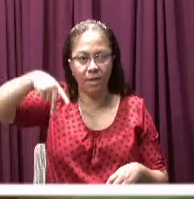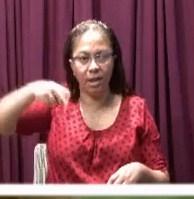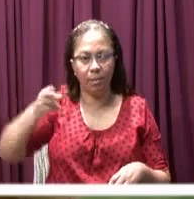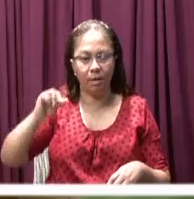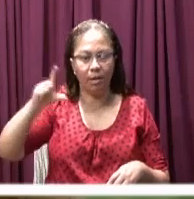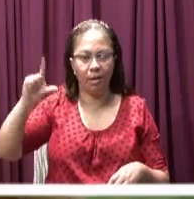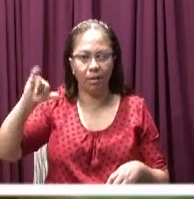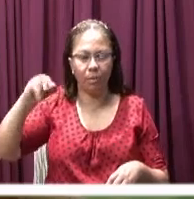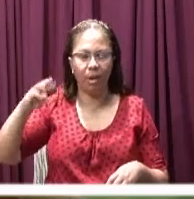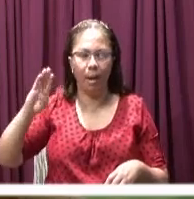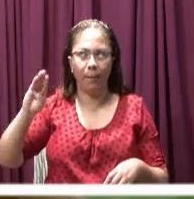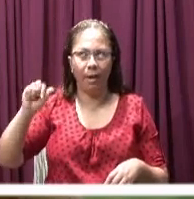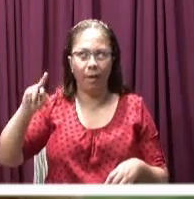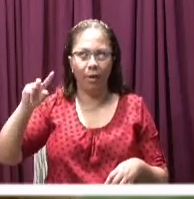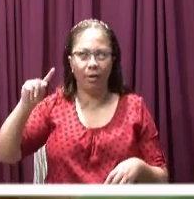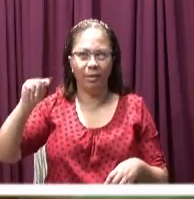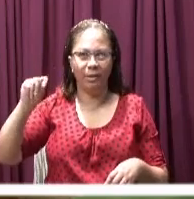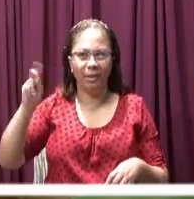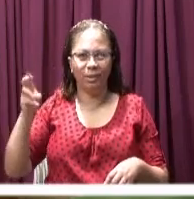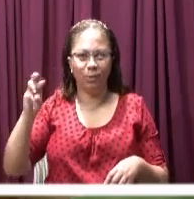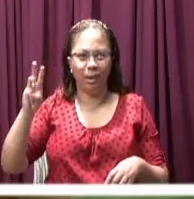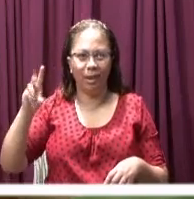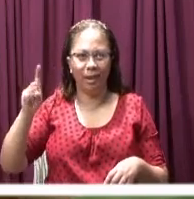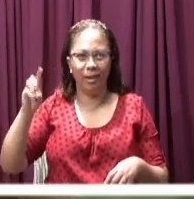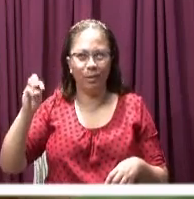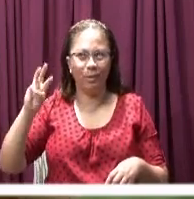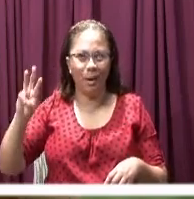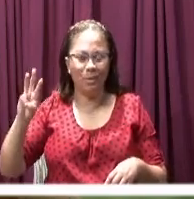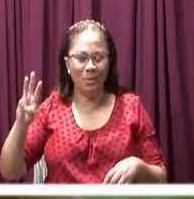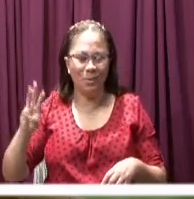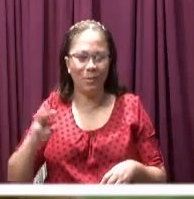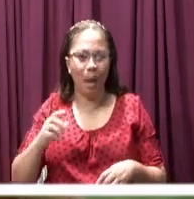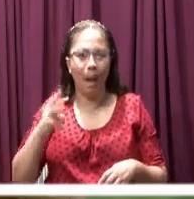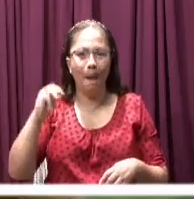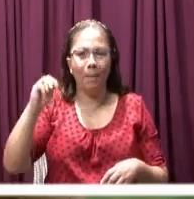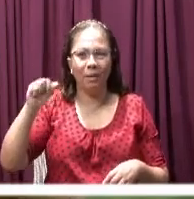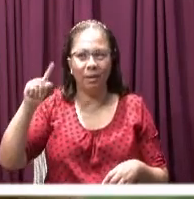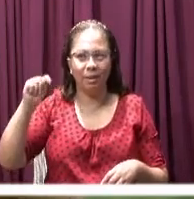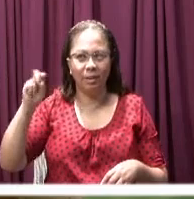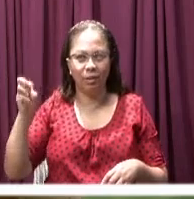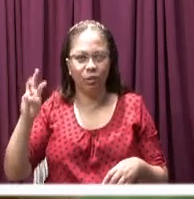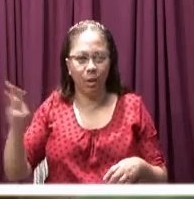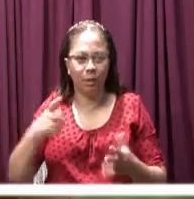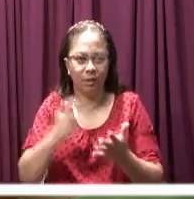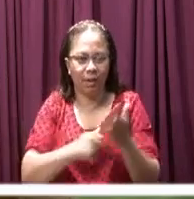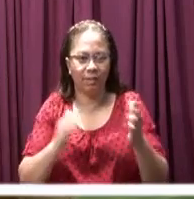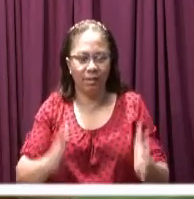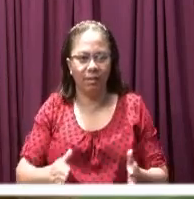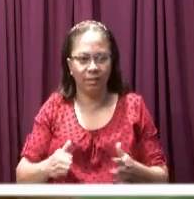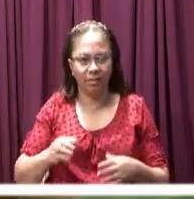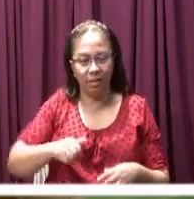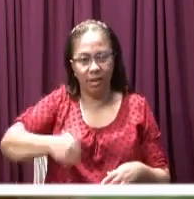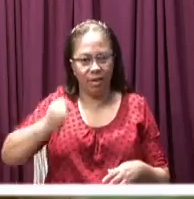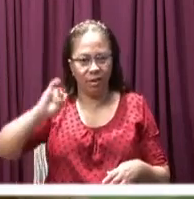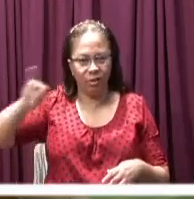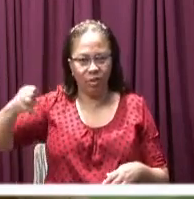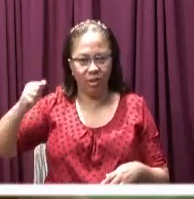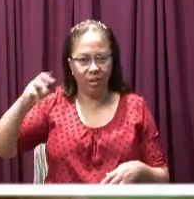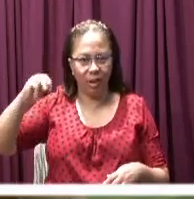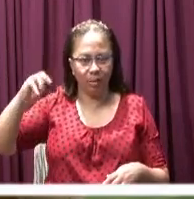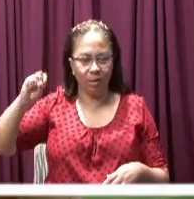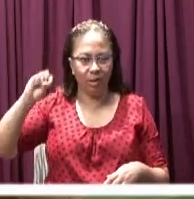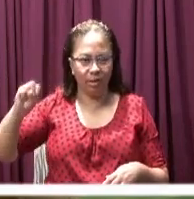and Bartholomew; Thomas and Matthew, the tax collector; James, the son of Alphaeus, and